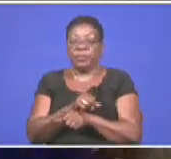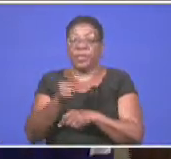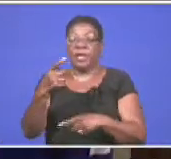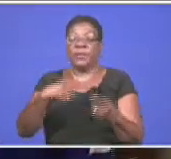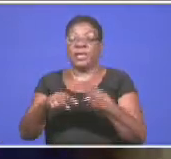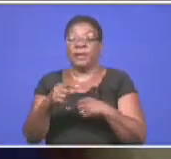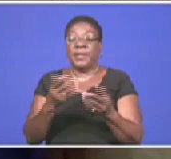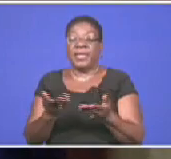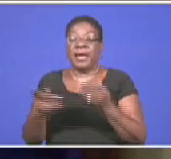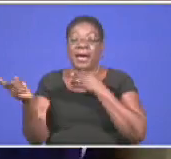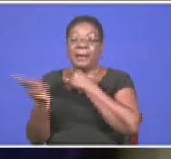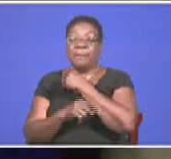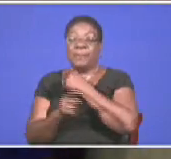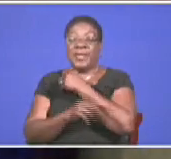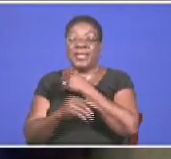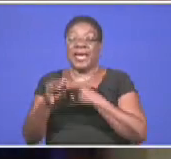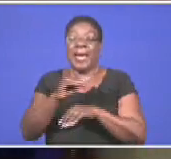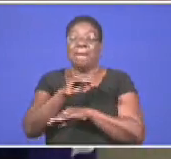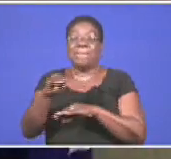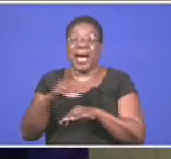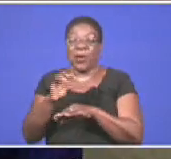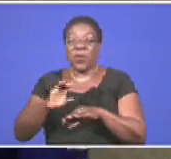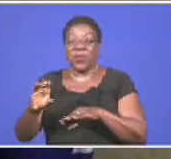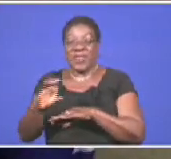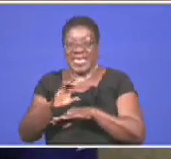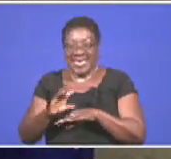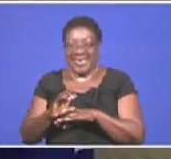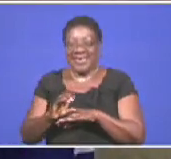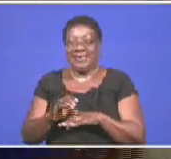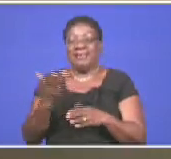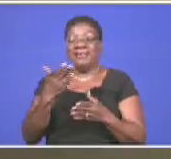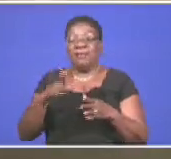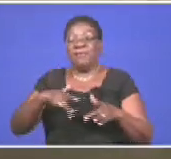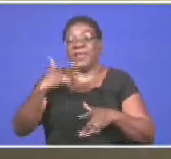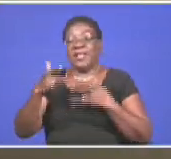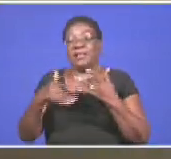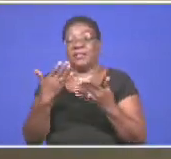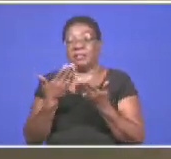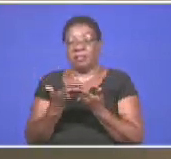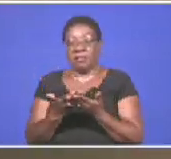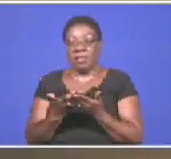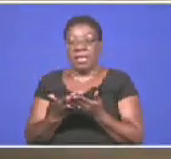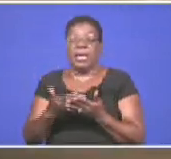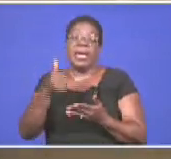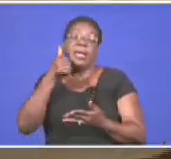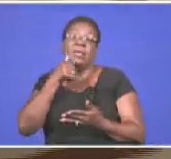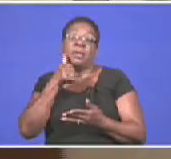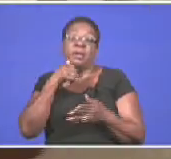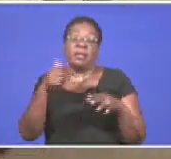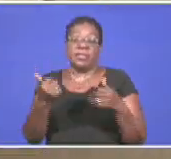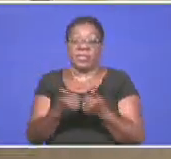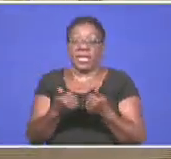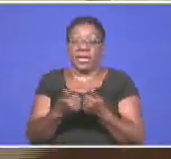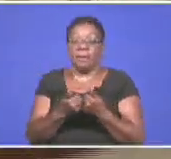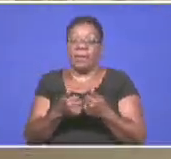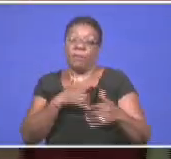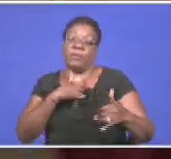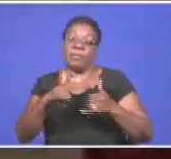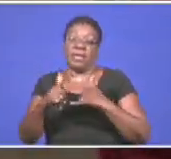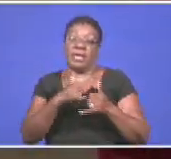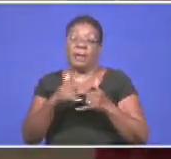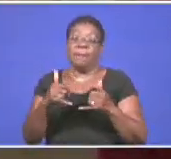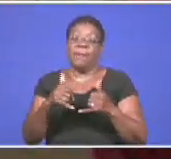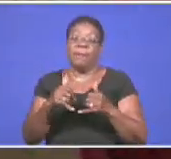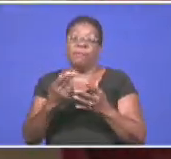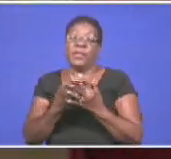in and beating Mangrove Key, which we wasn't really surprised that we won, but it feels great. In the girls' championship game, it was the battle between 2 New